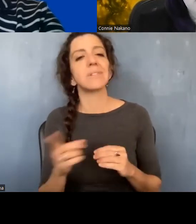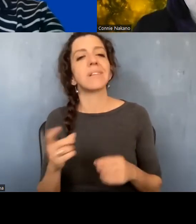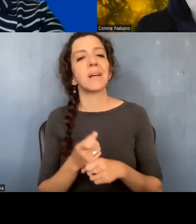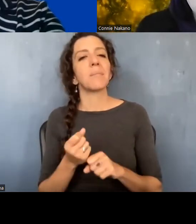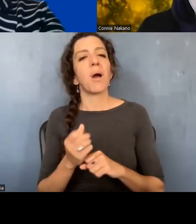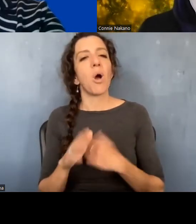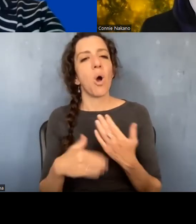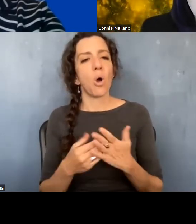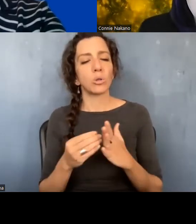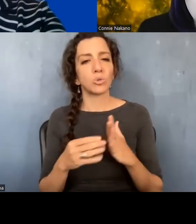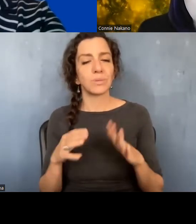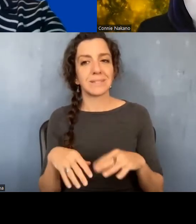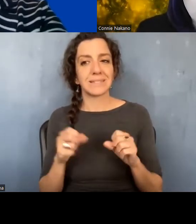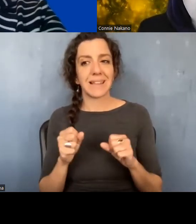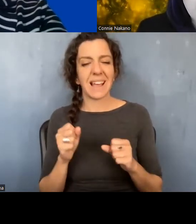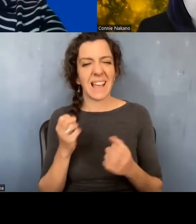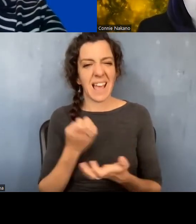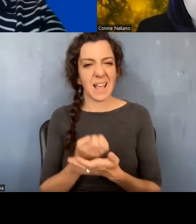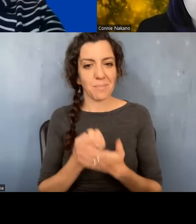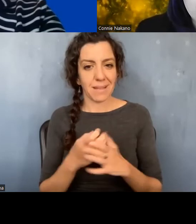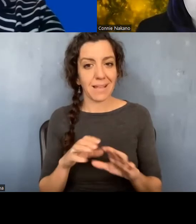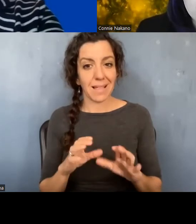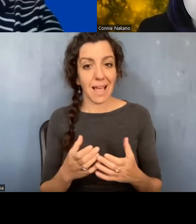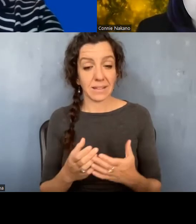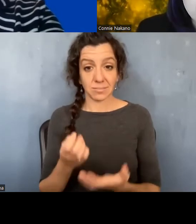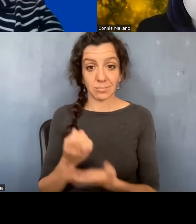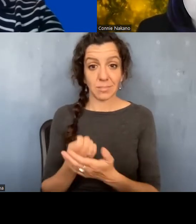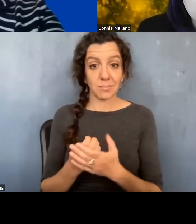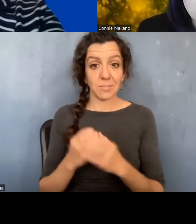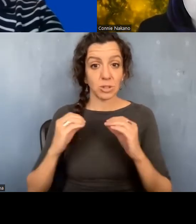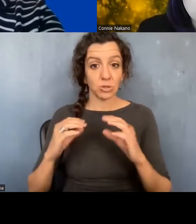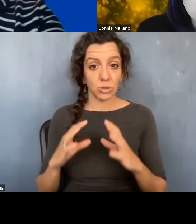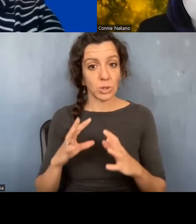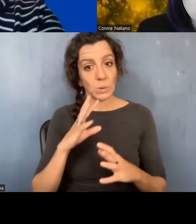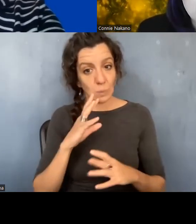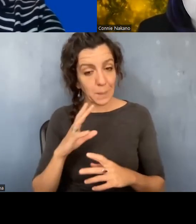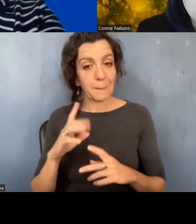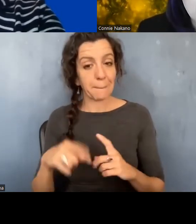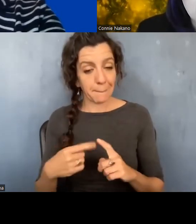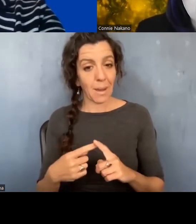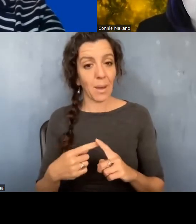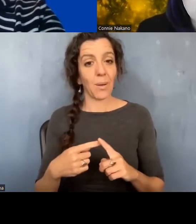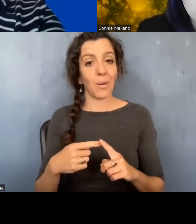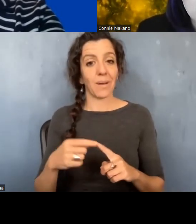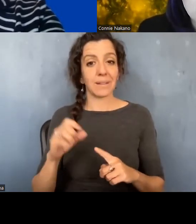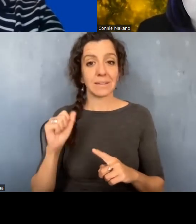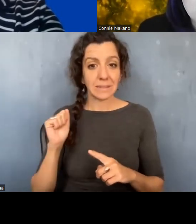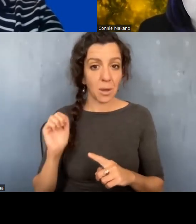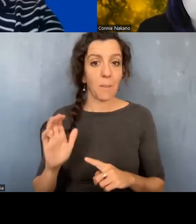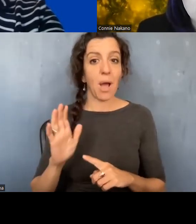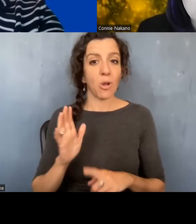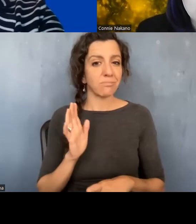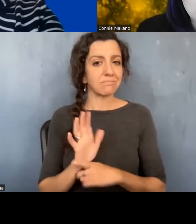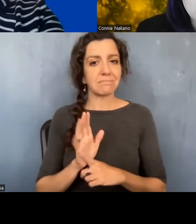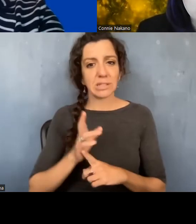take an economics class. And the economics instructor talks about Sacramento's